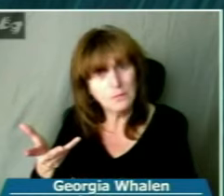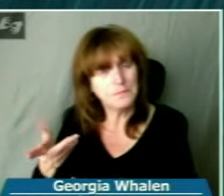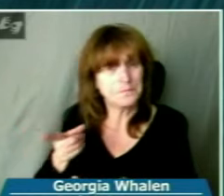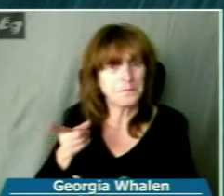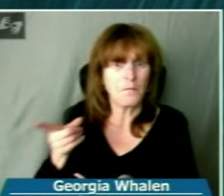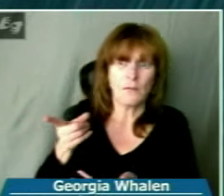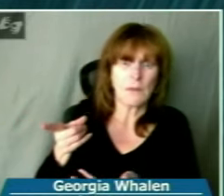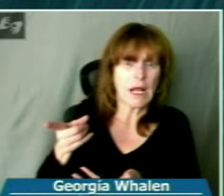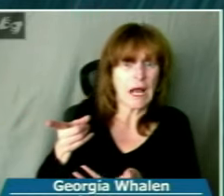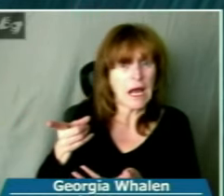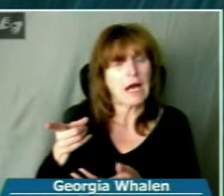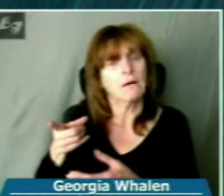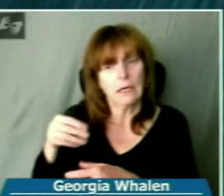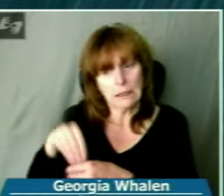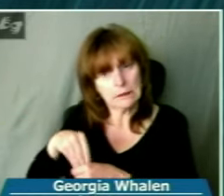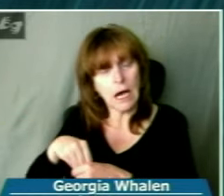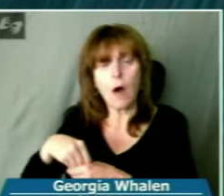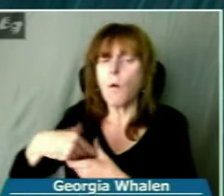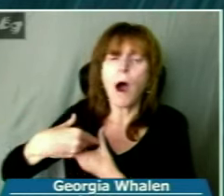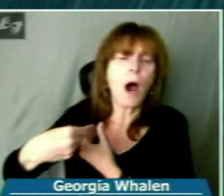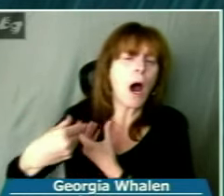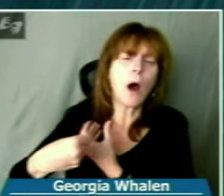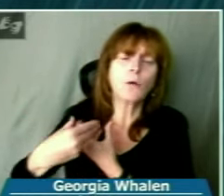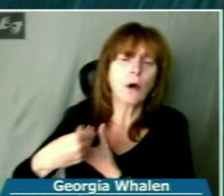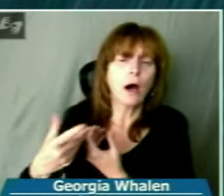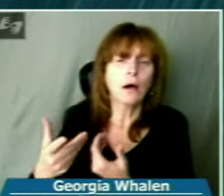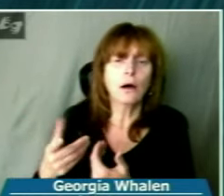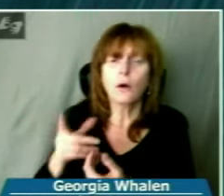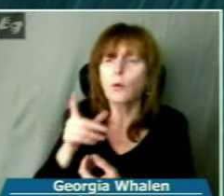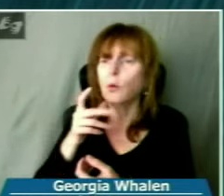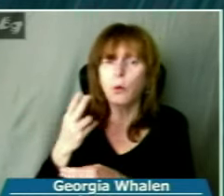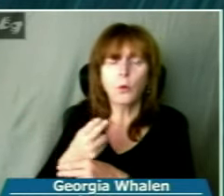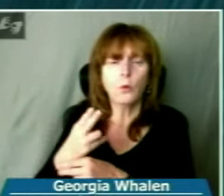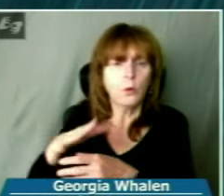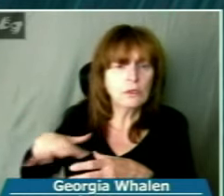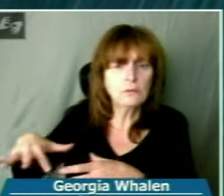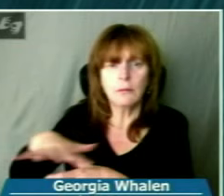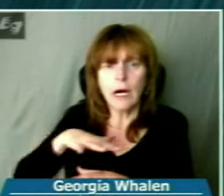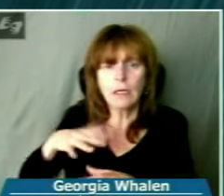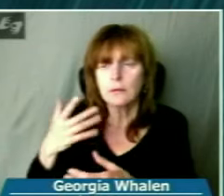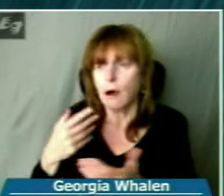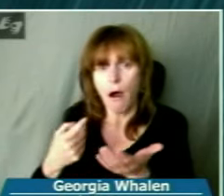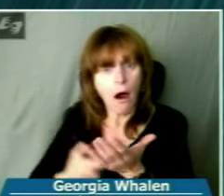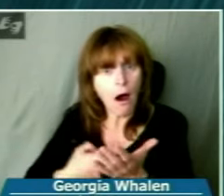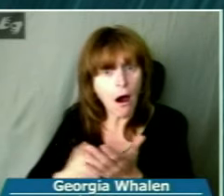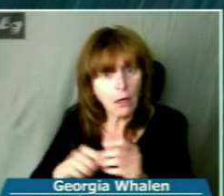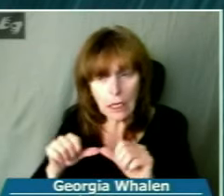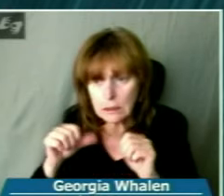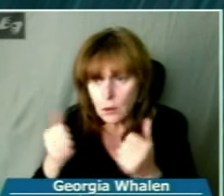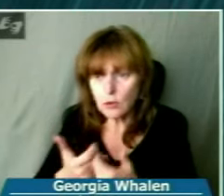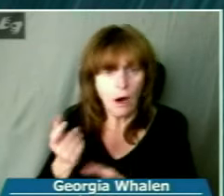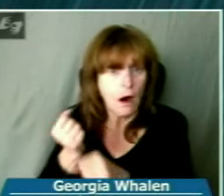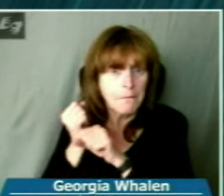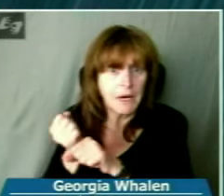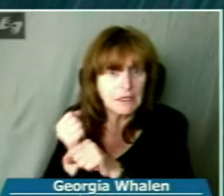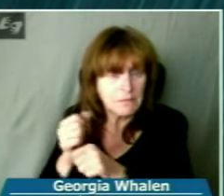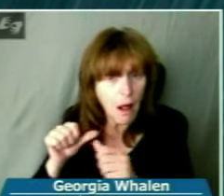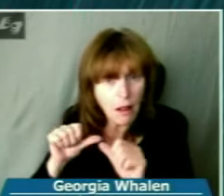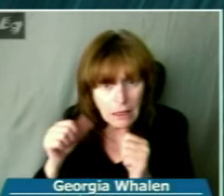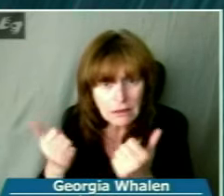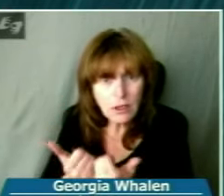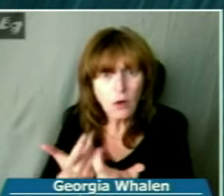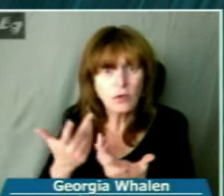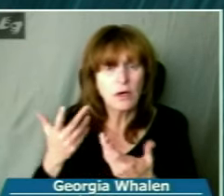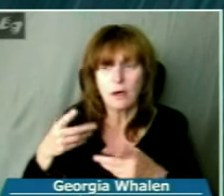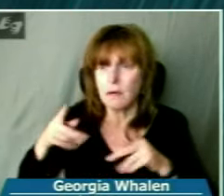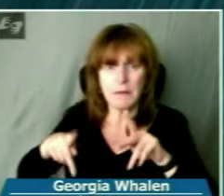facilities, indoor and outdoor, are community groups. And, you know, hockey associations and baseball associations and all of those folks that want to